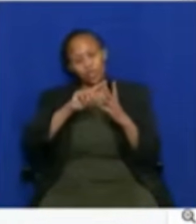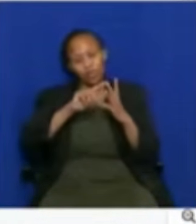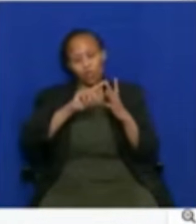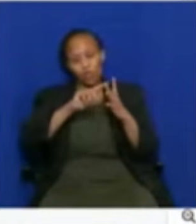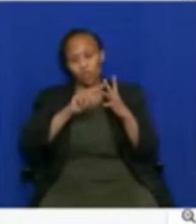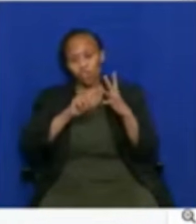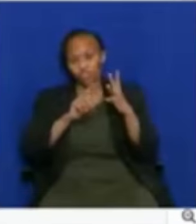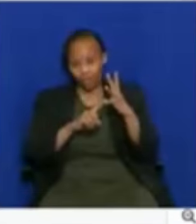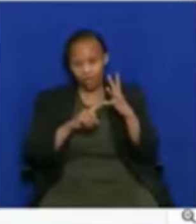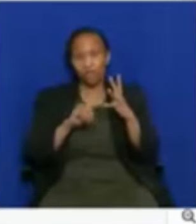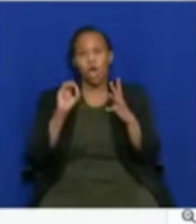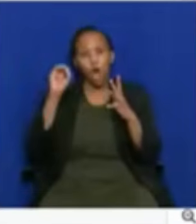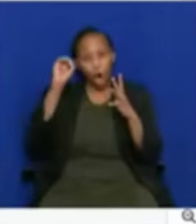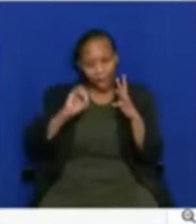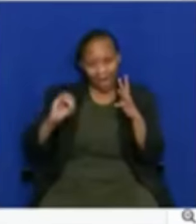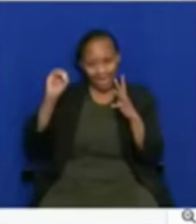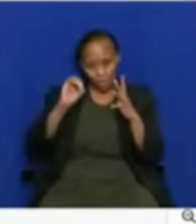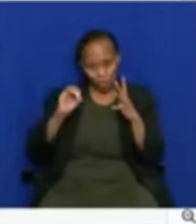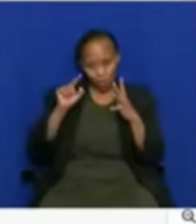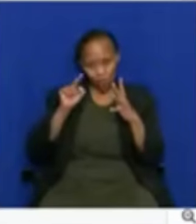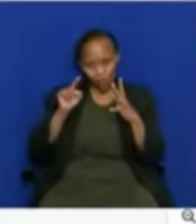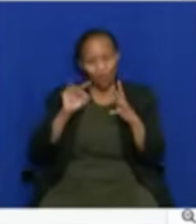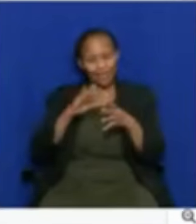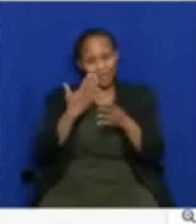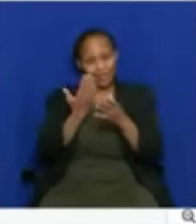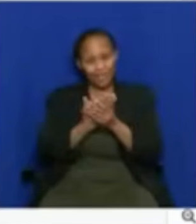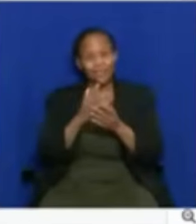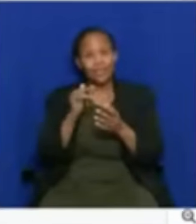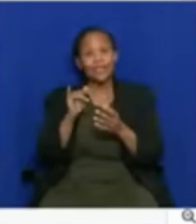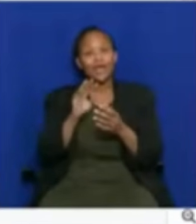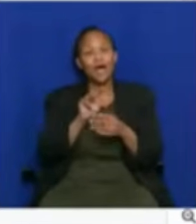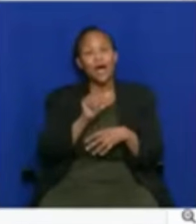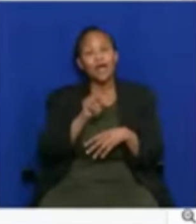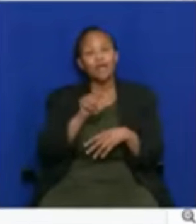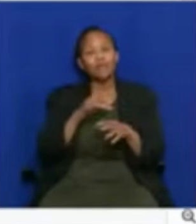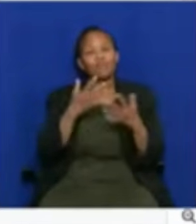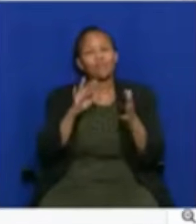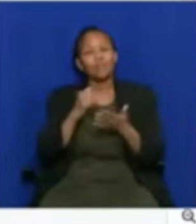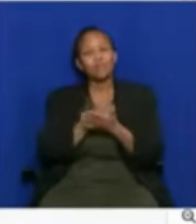Adams registered between the 29th of October and the 1st of November.